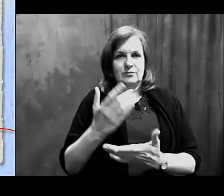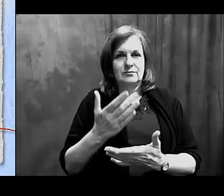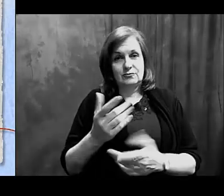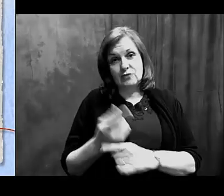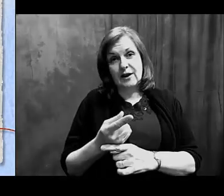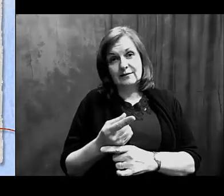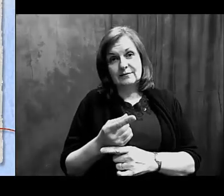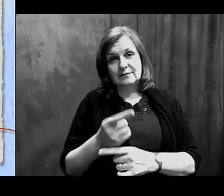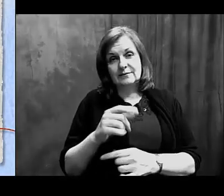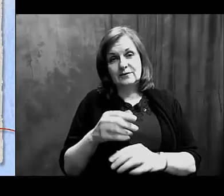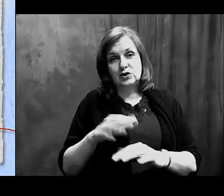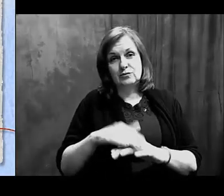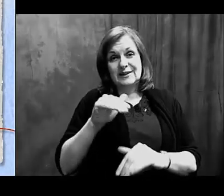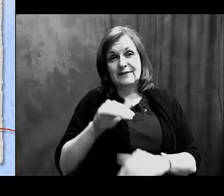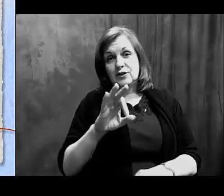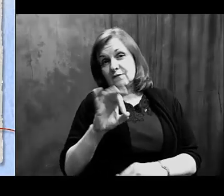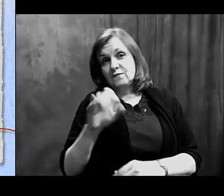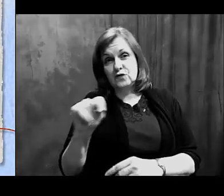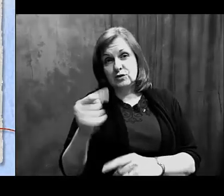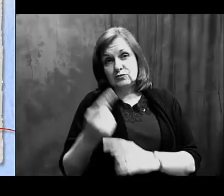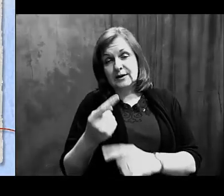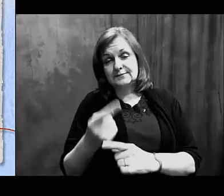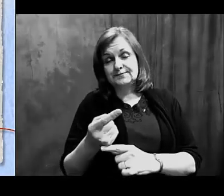You lift your foot, right?